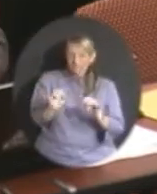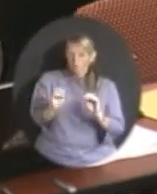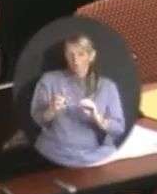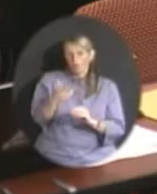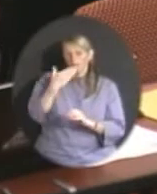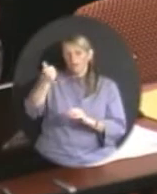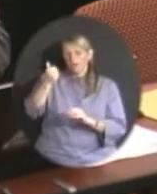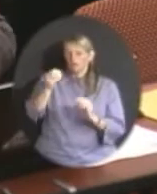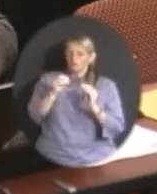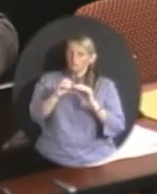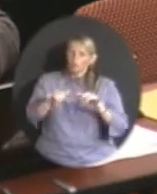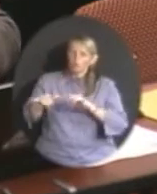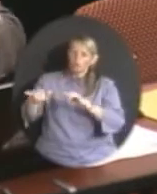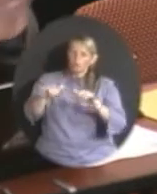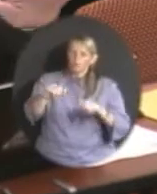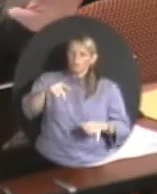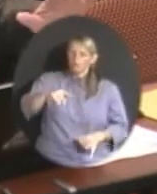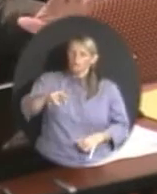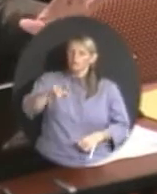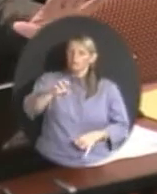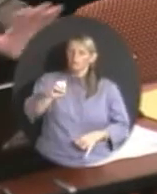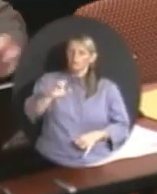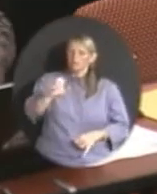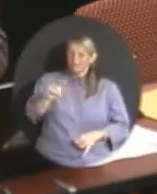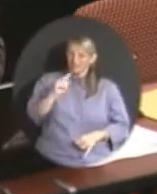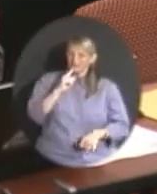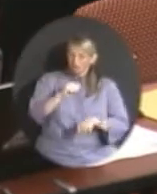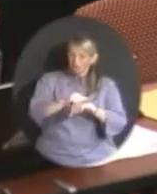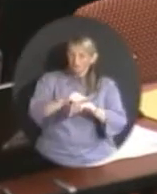uniform. Precast concrete has flaws and voids